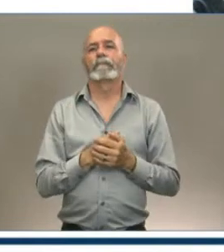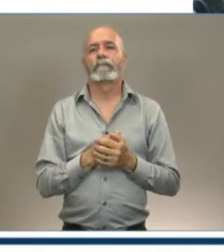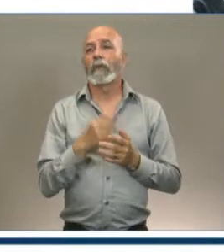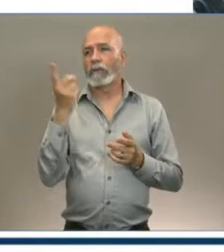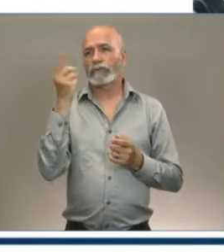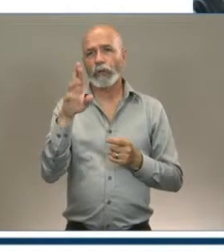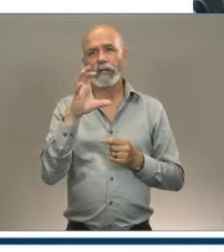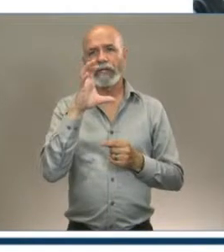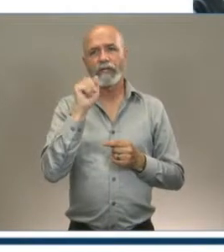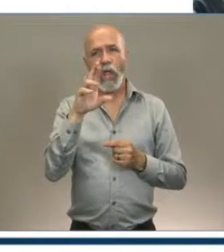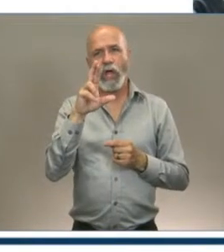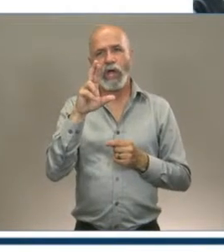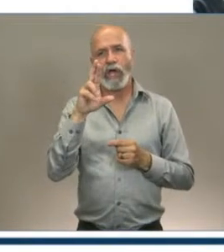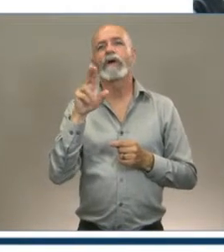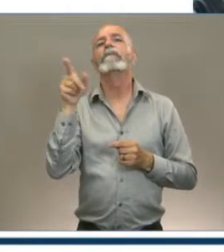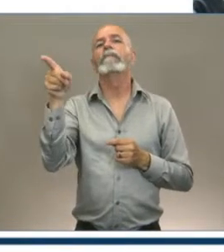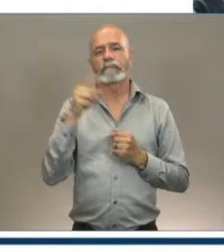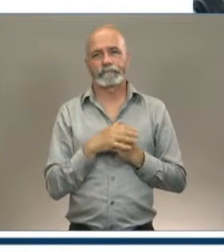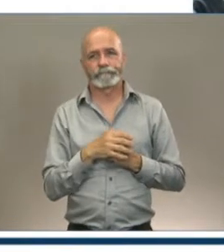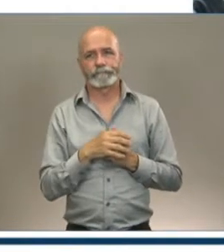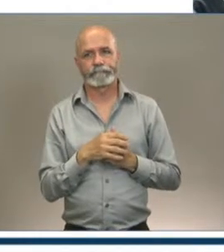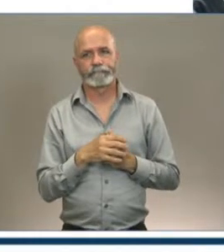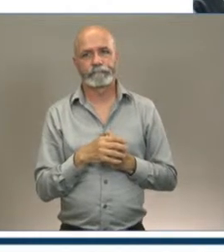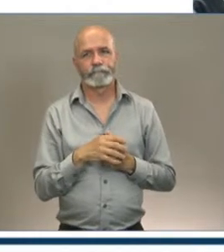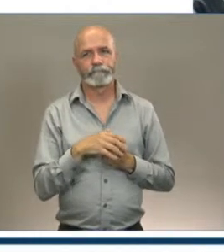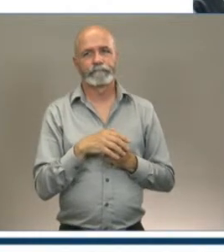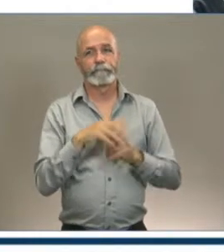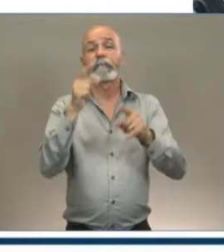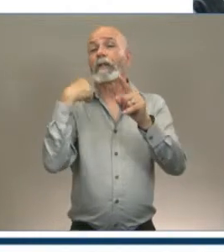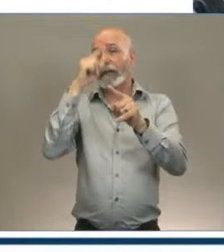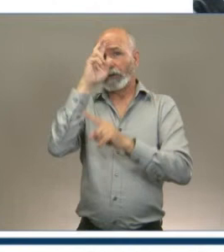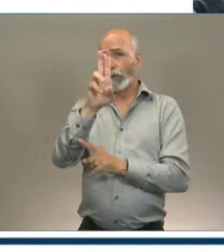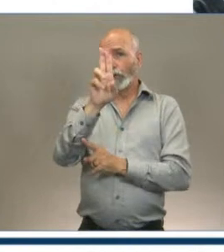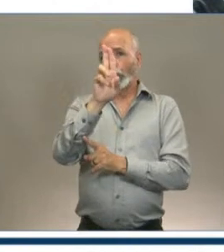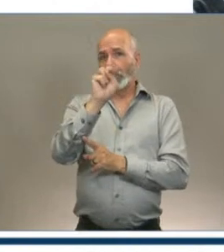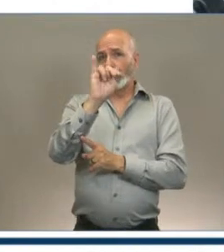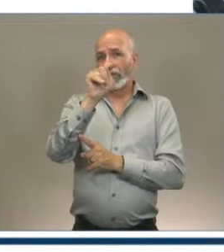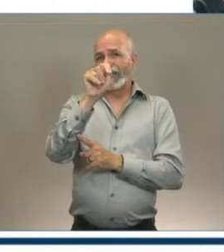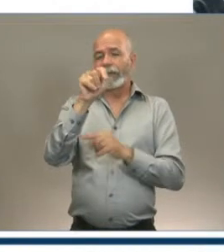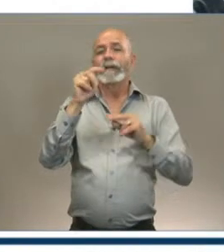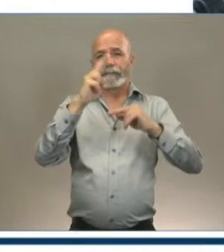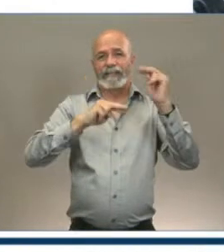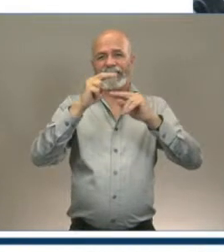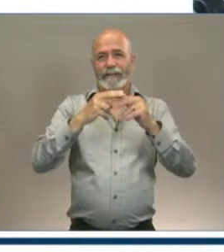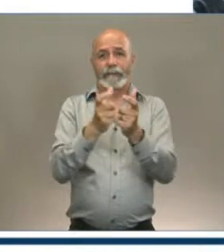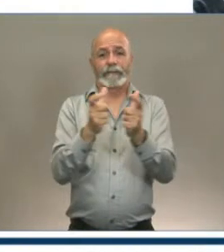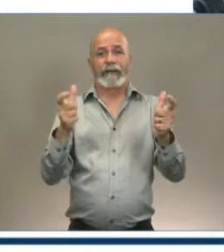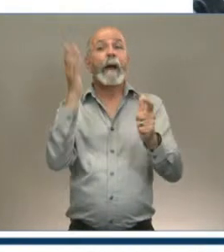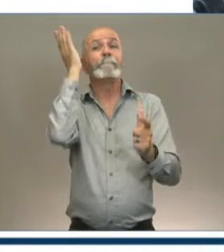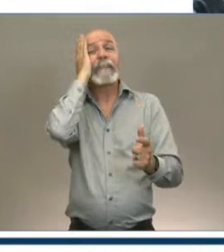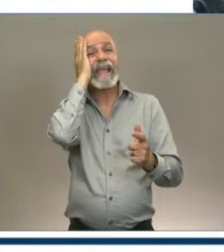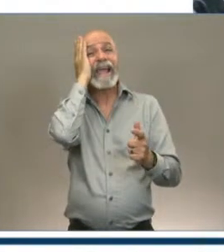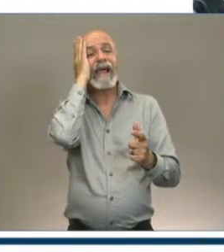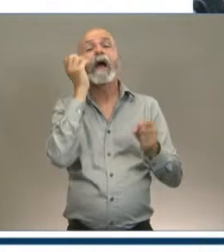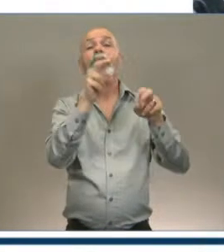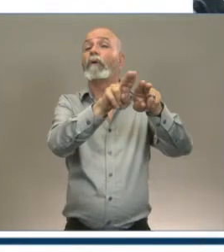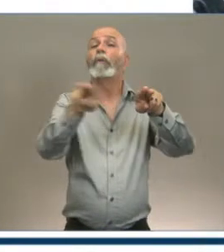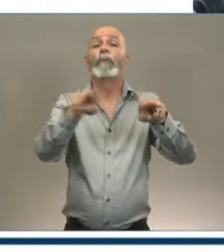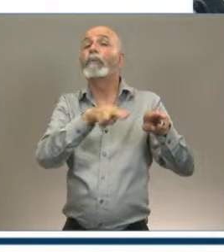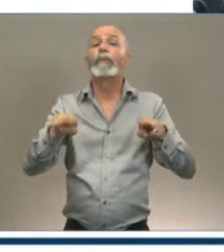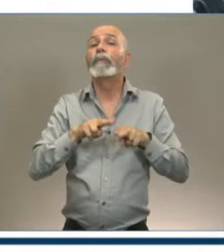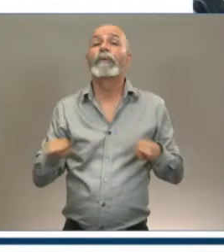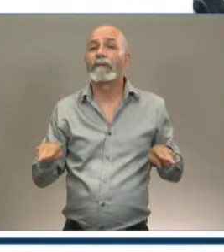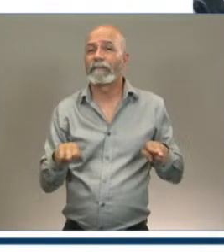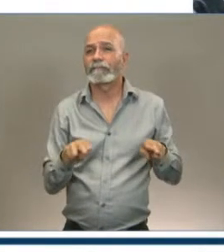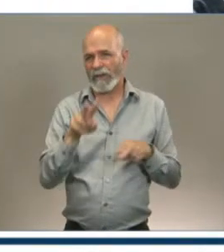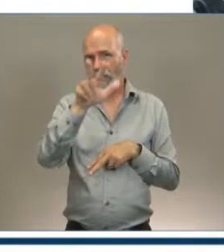So my understanding is that the unit is actually a 36-bed unit. That there was a positive patient,